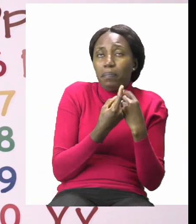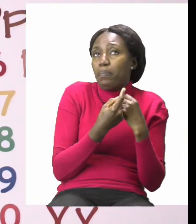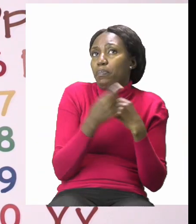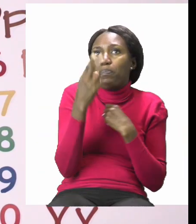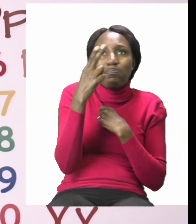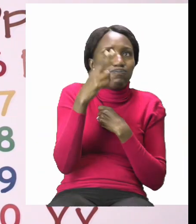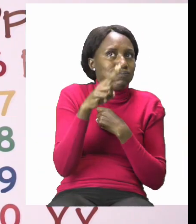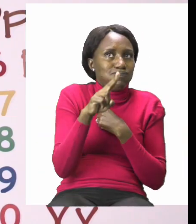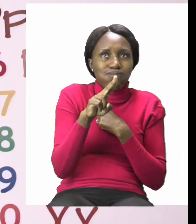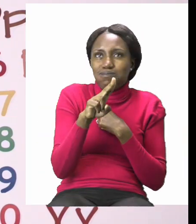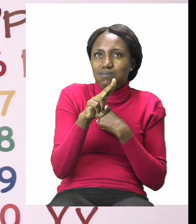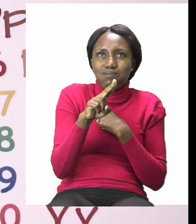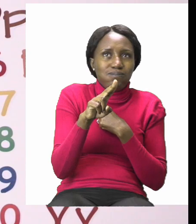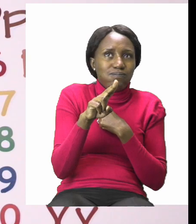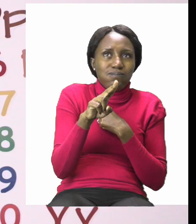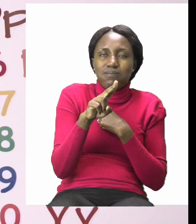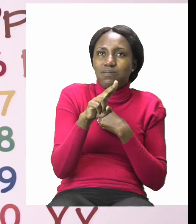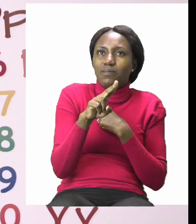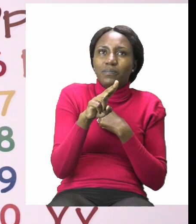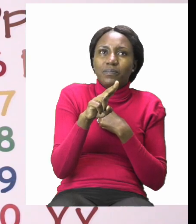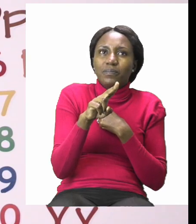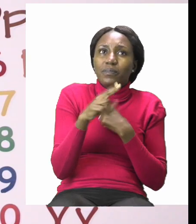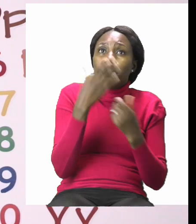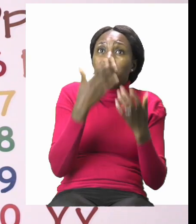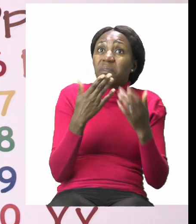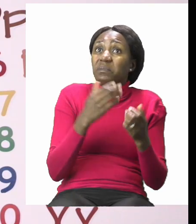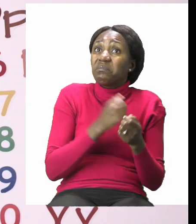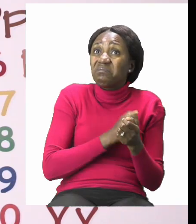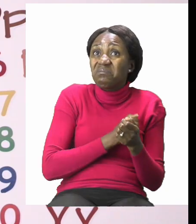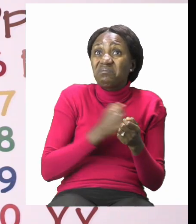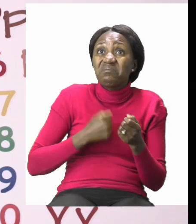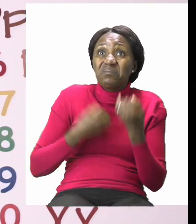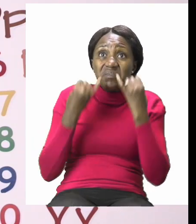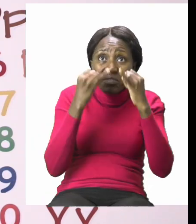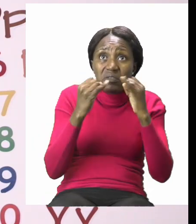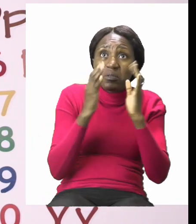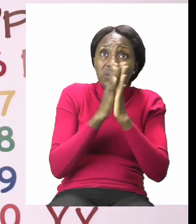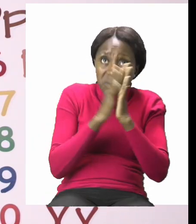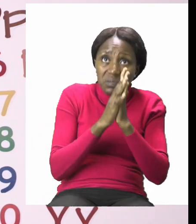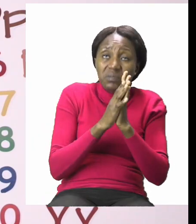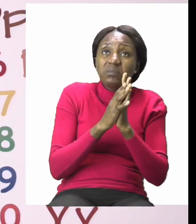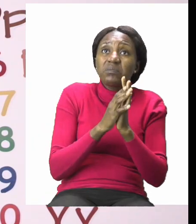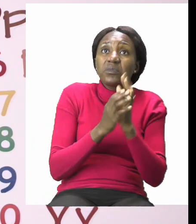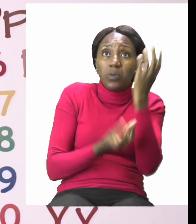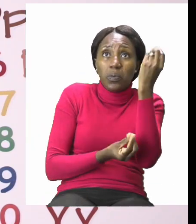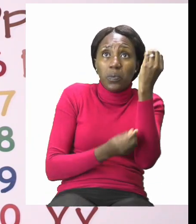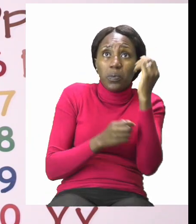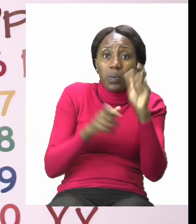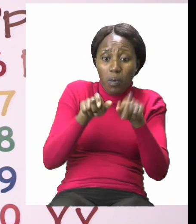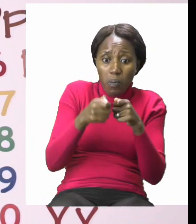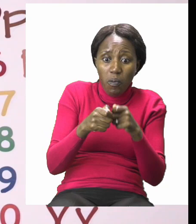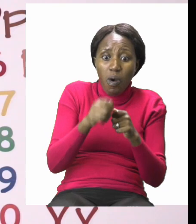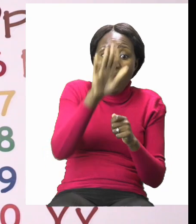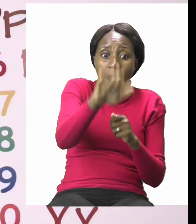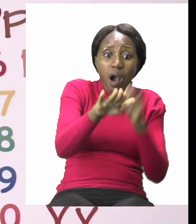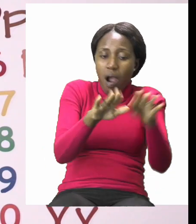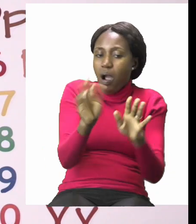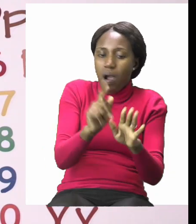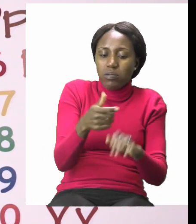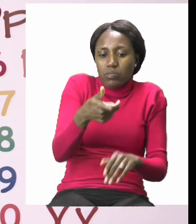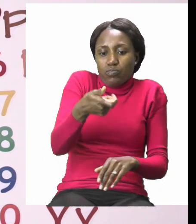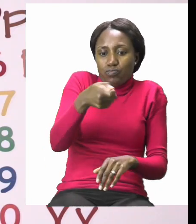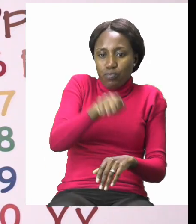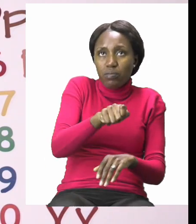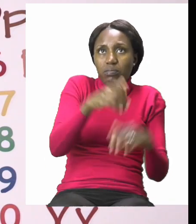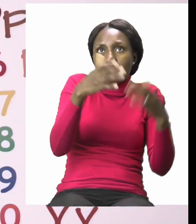touching. Even if you're asked to switch off the stove, do not touch it. It is very